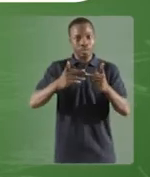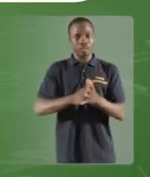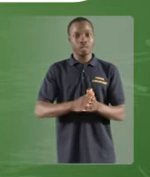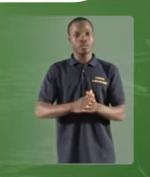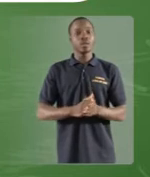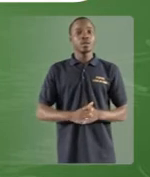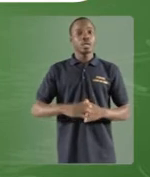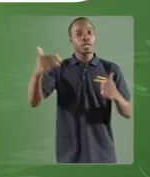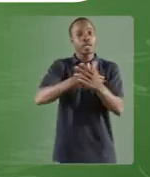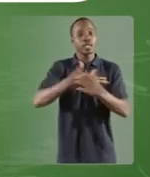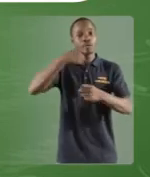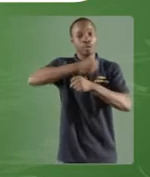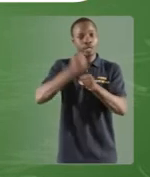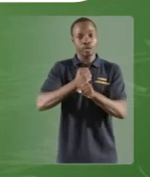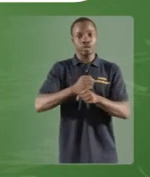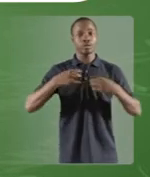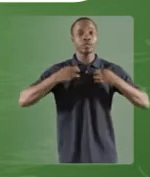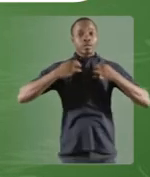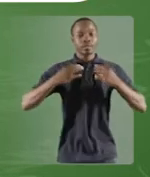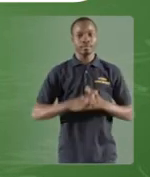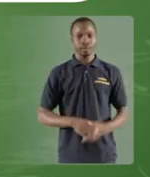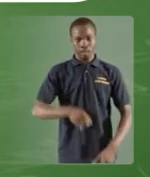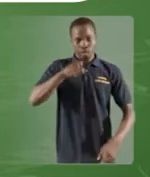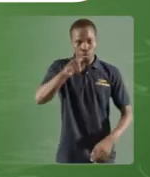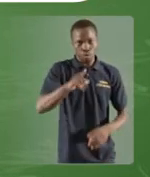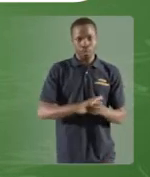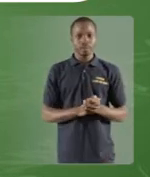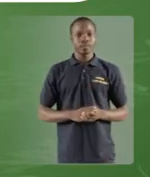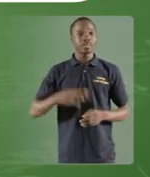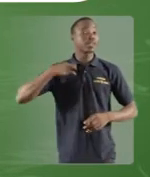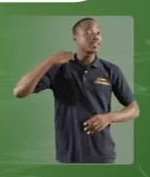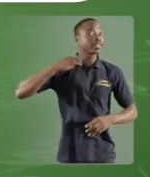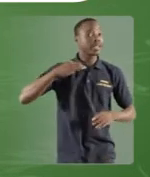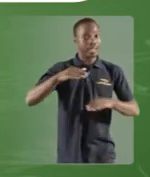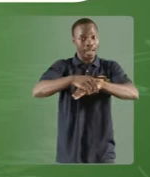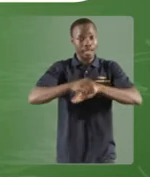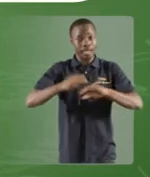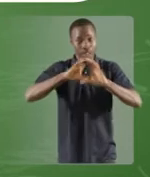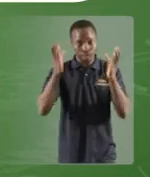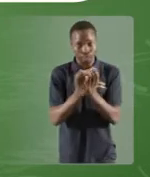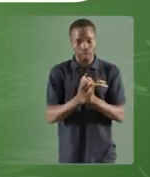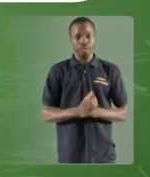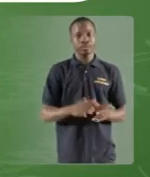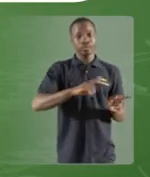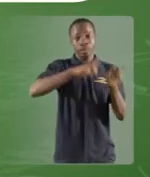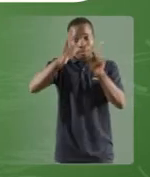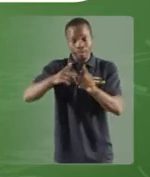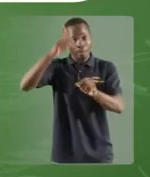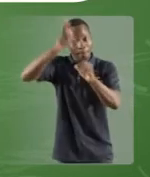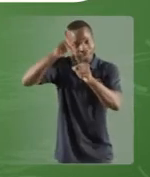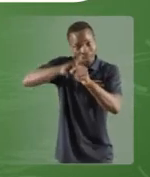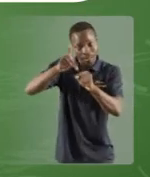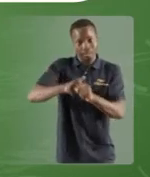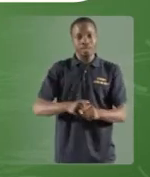last week. As the delegate of your school English club, your friends ask you to participate in